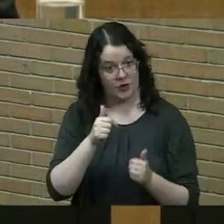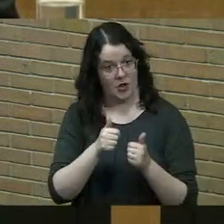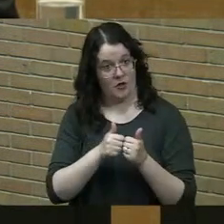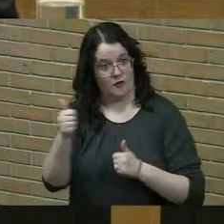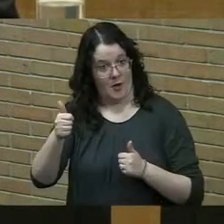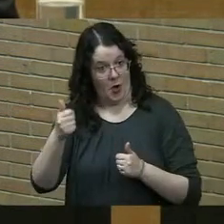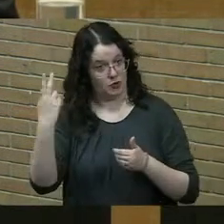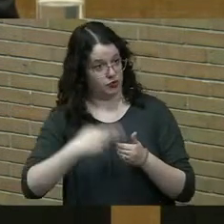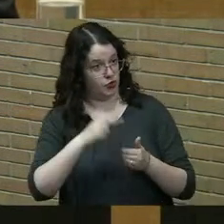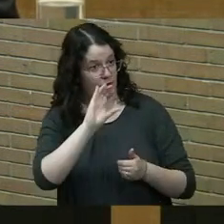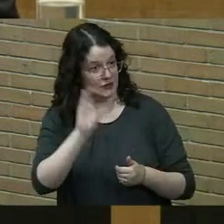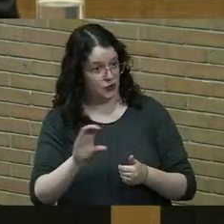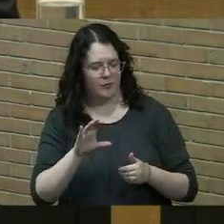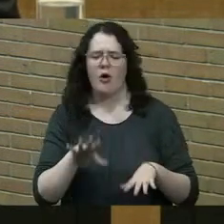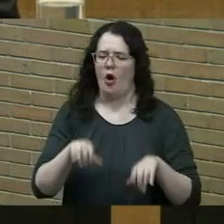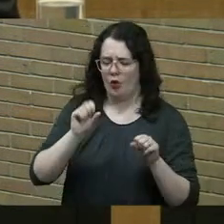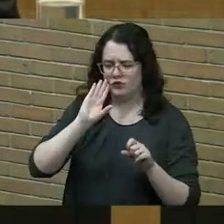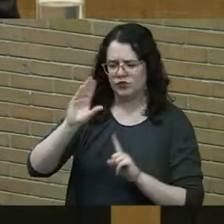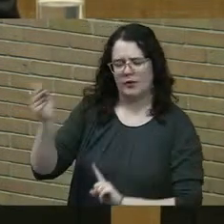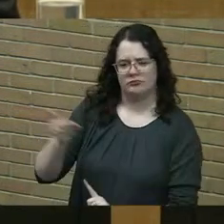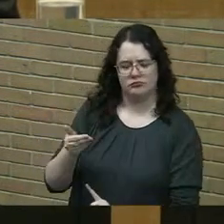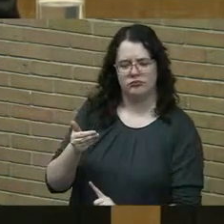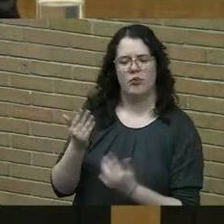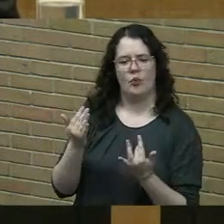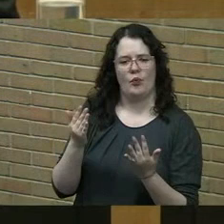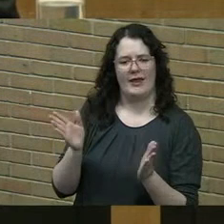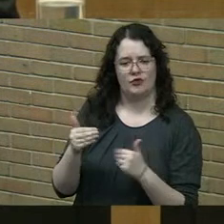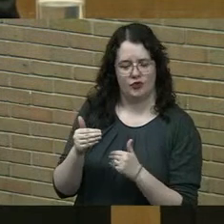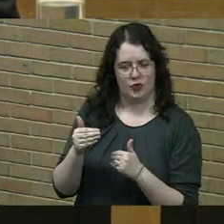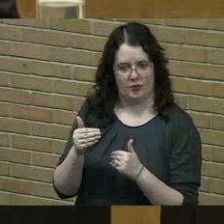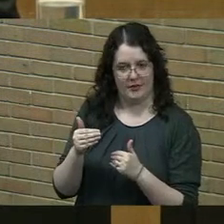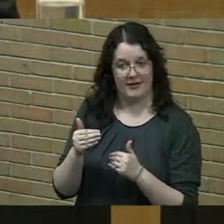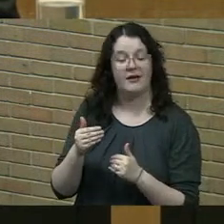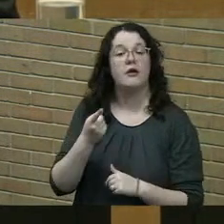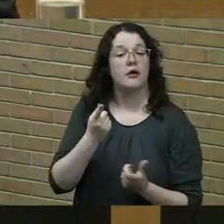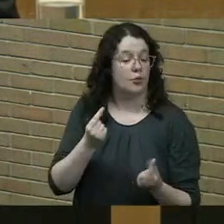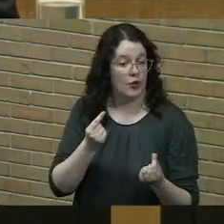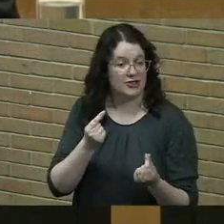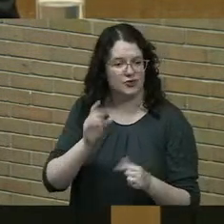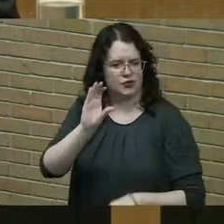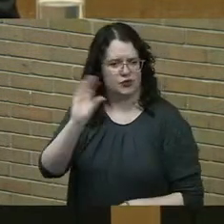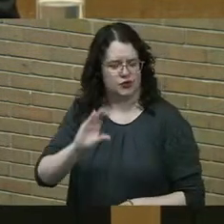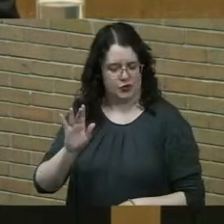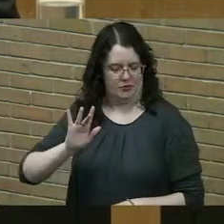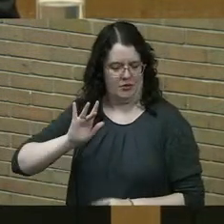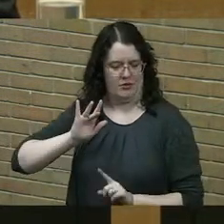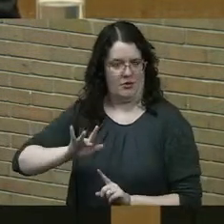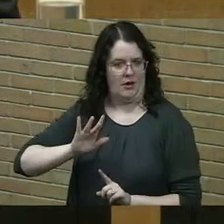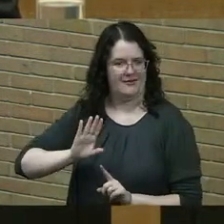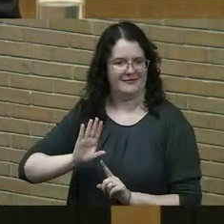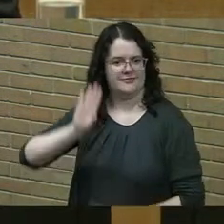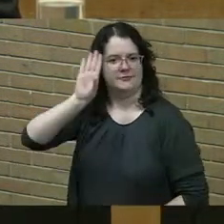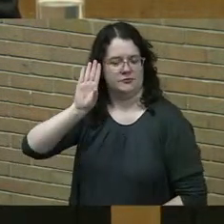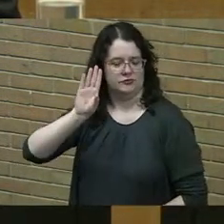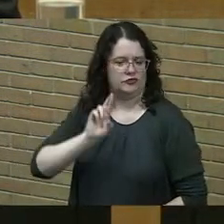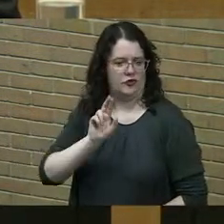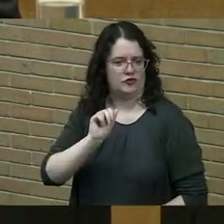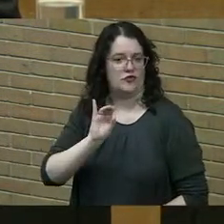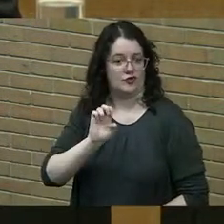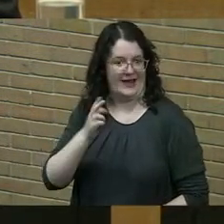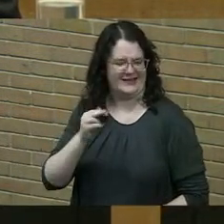Zoom waiting room by the host if you use the Zoom raised hand function. I do